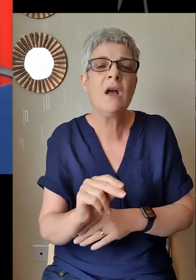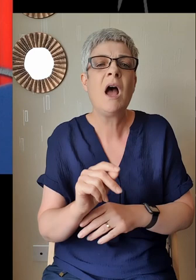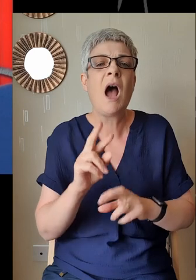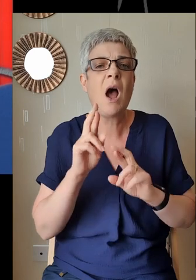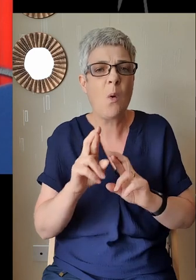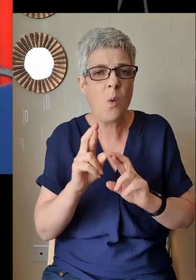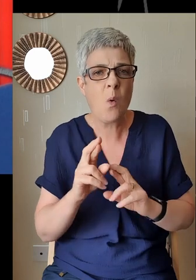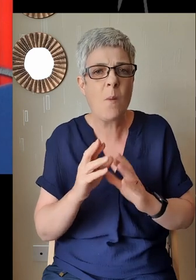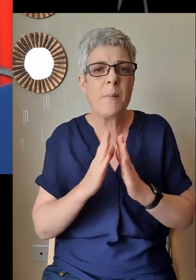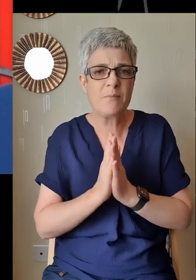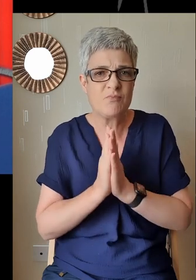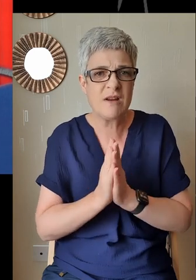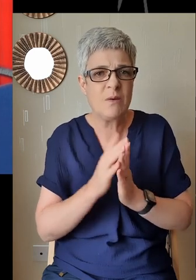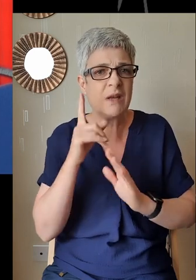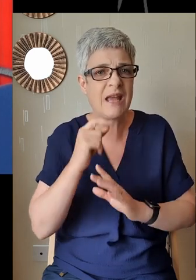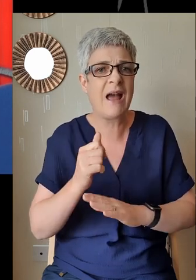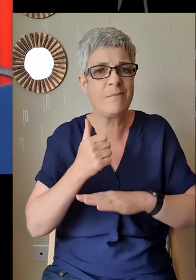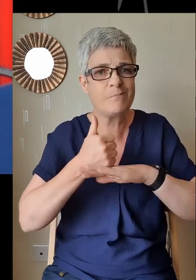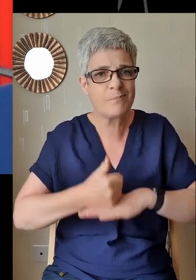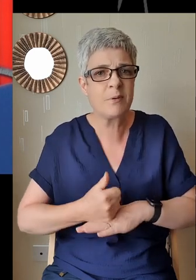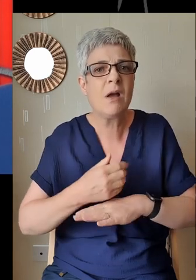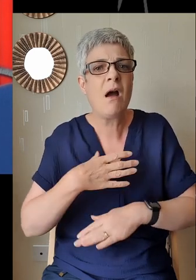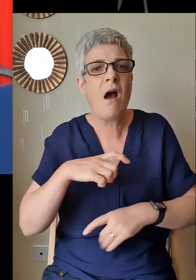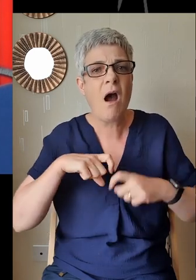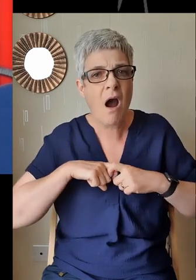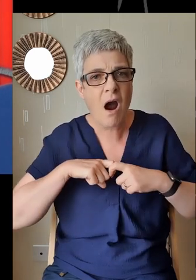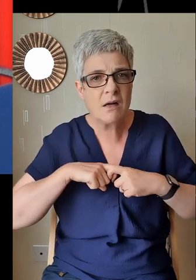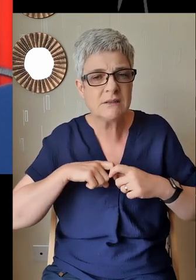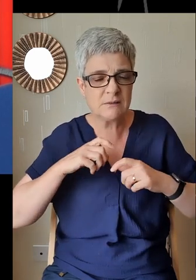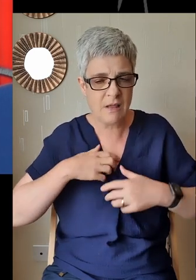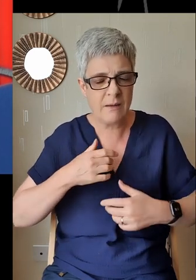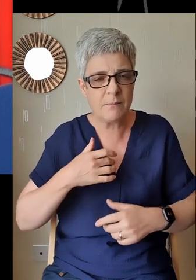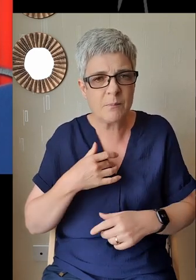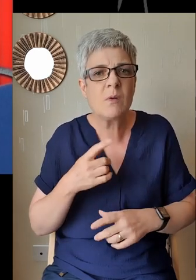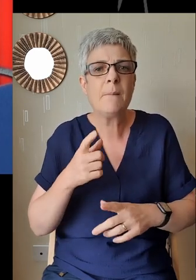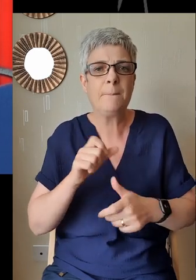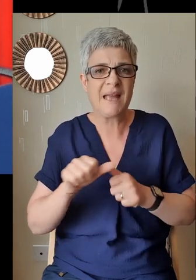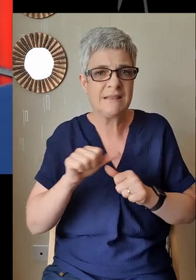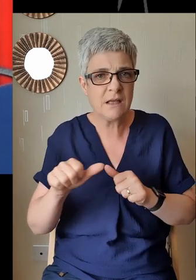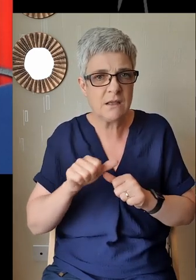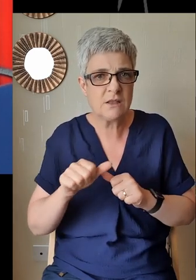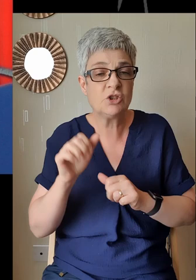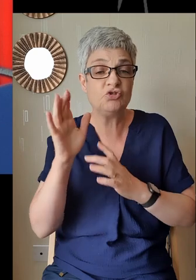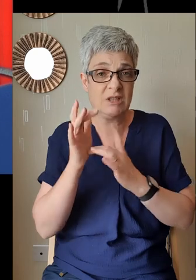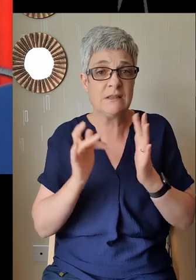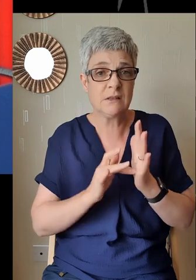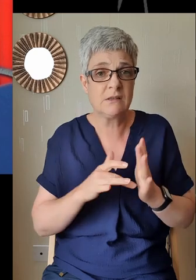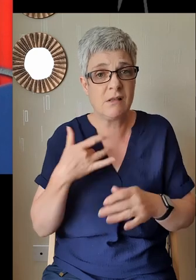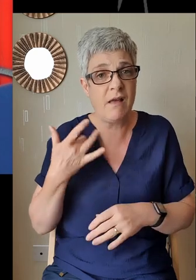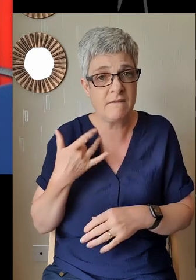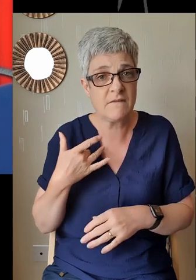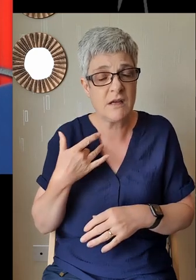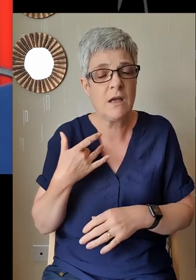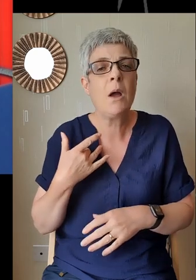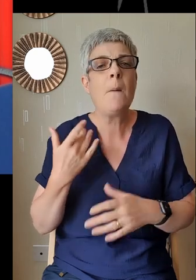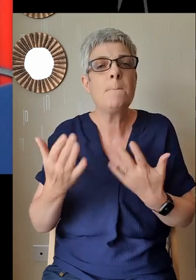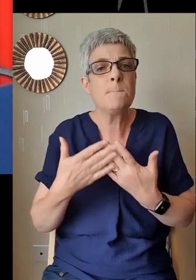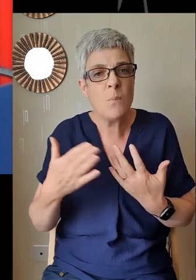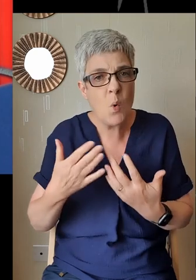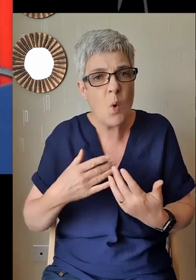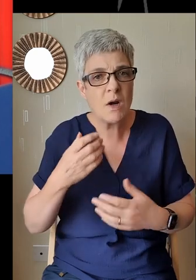on becoming better, more Jesus-like. I hope and pray that we can live more of the life of